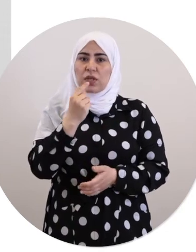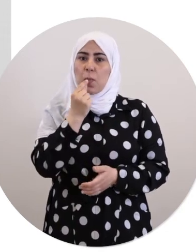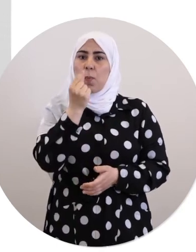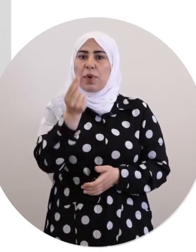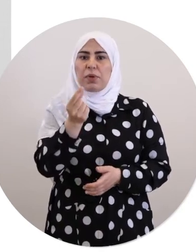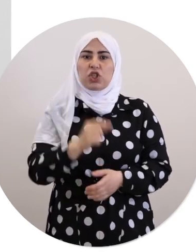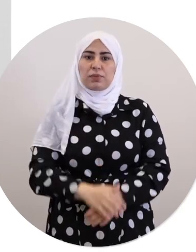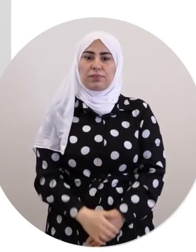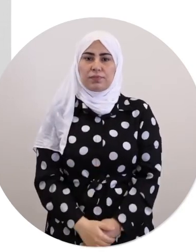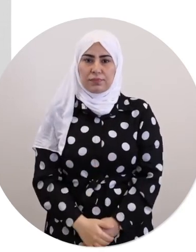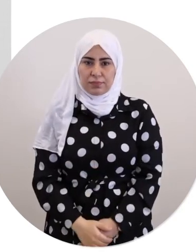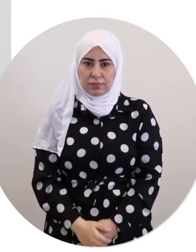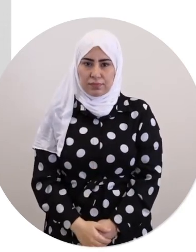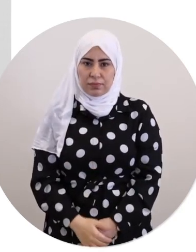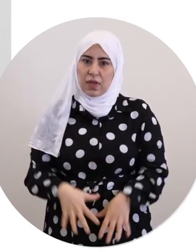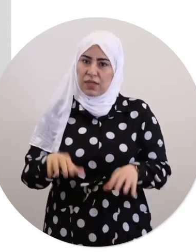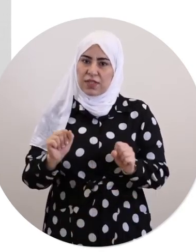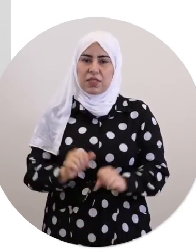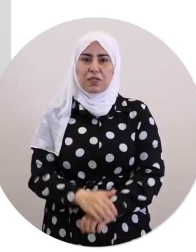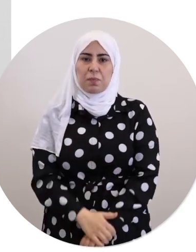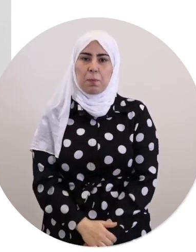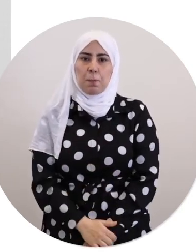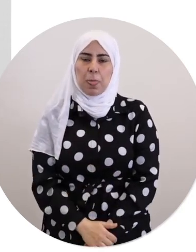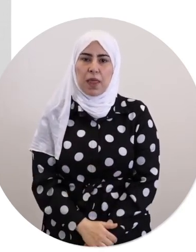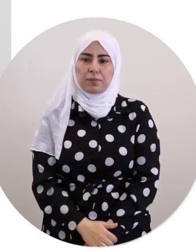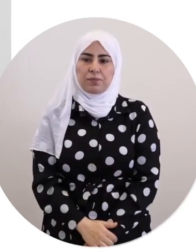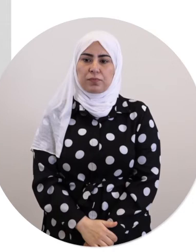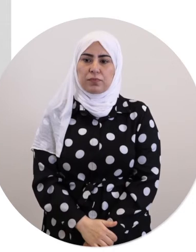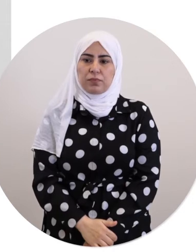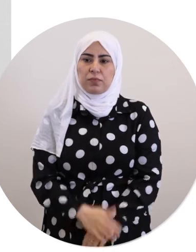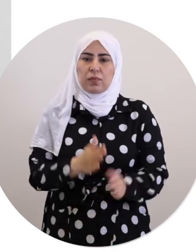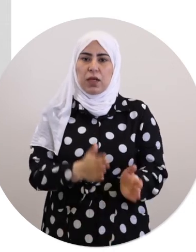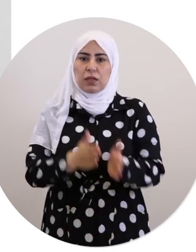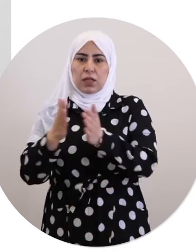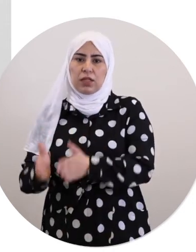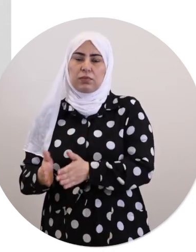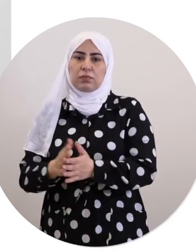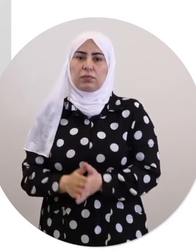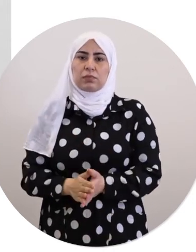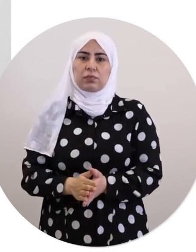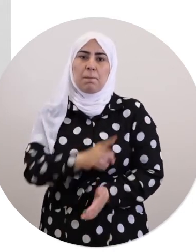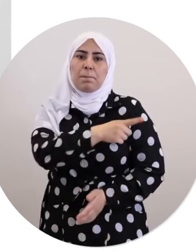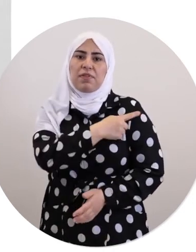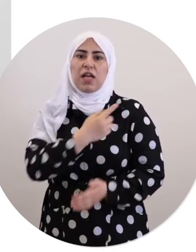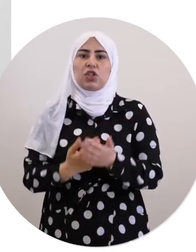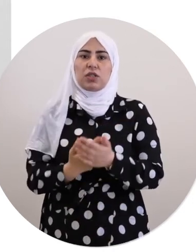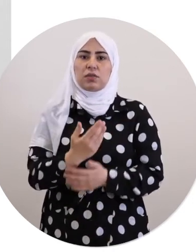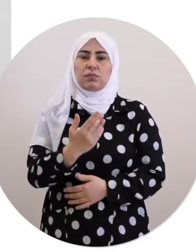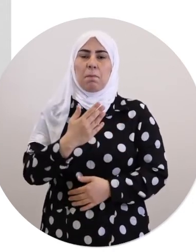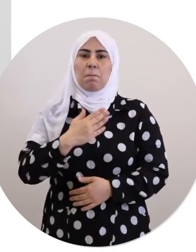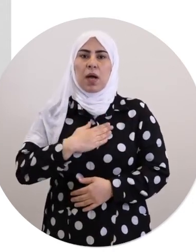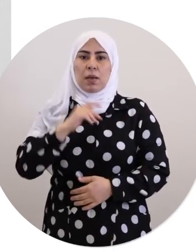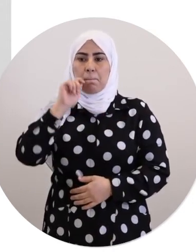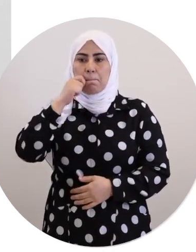accordingly, because we don't want you to miss out on any marks. Let's look at the next example. My